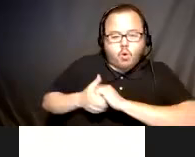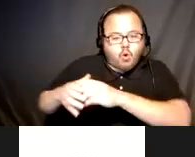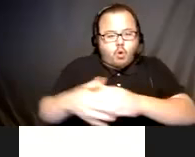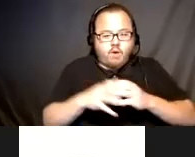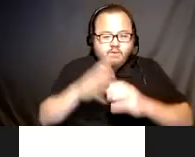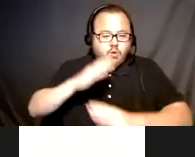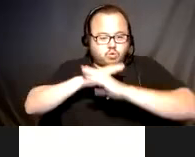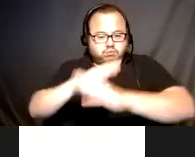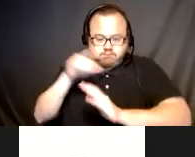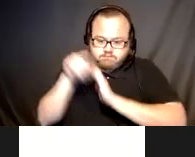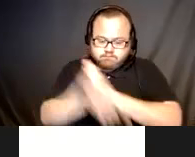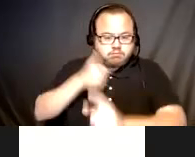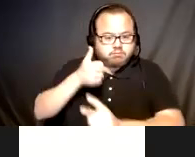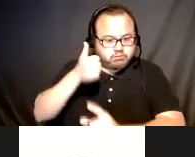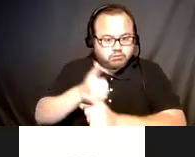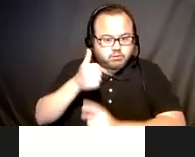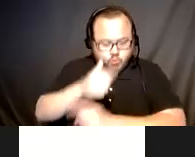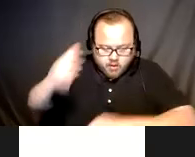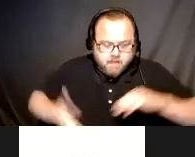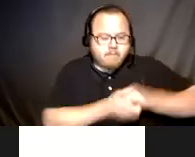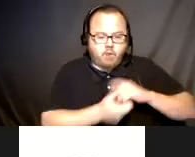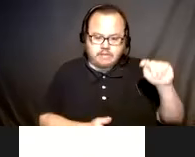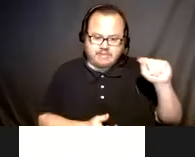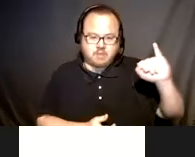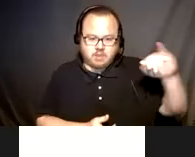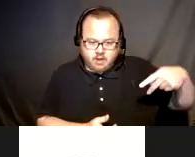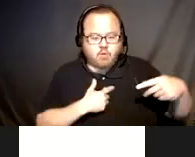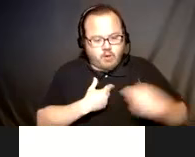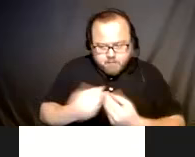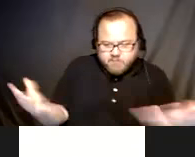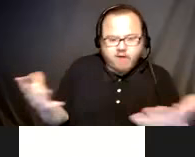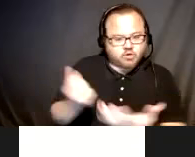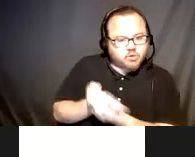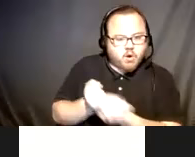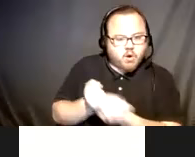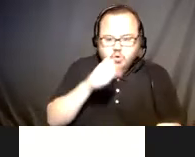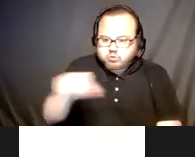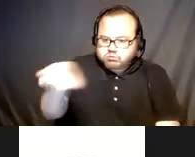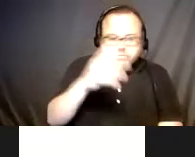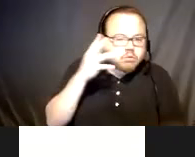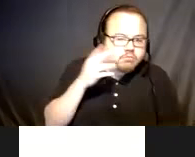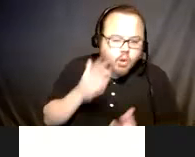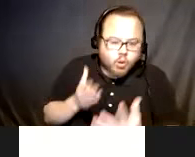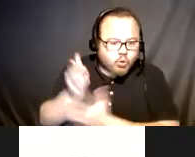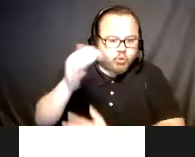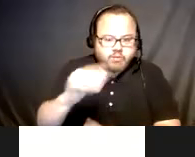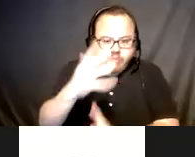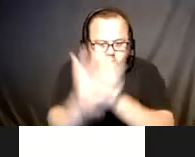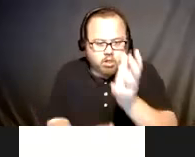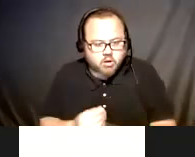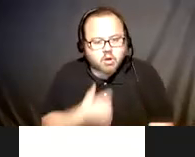Suicide Prevention is partnering with TIP to provide support to suicide loss survivors. We need your